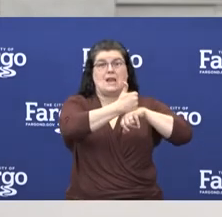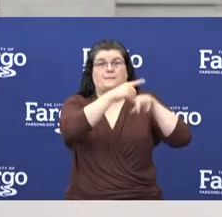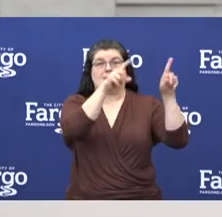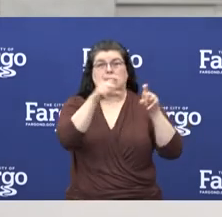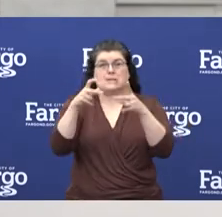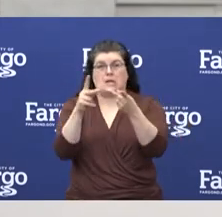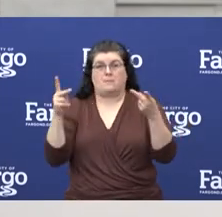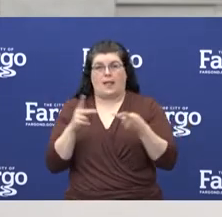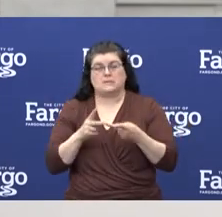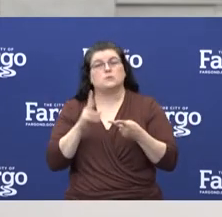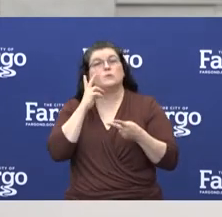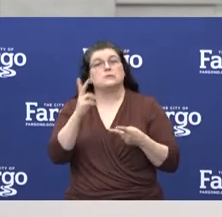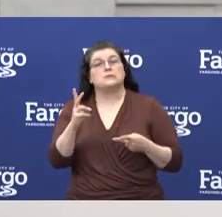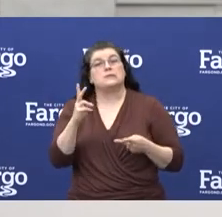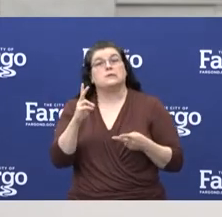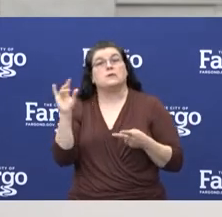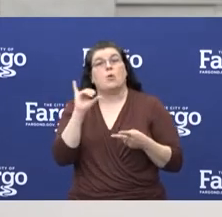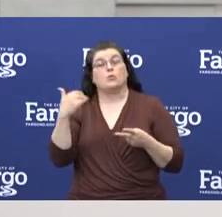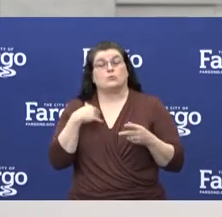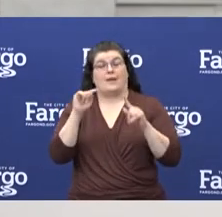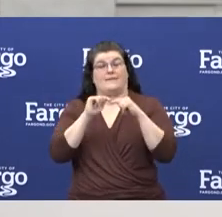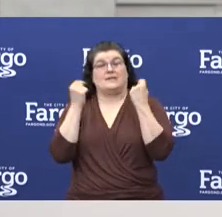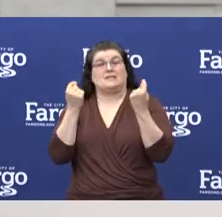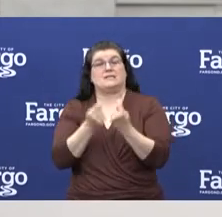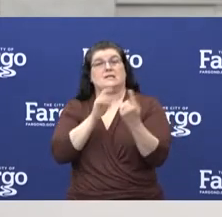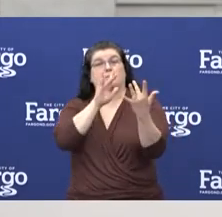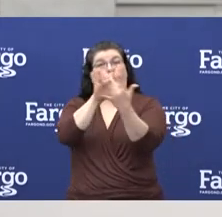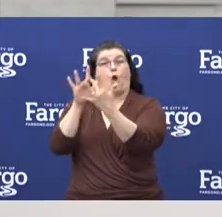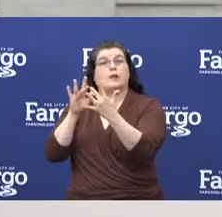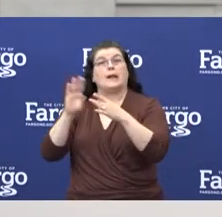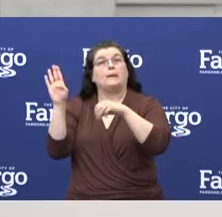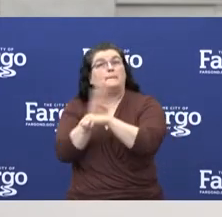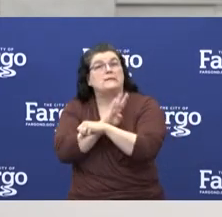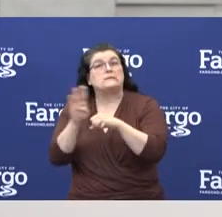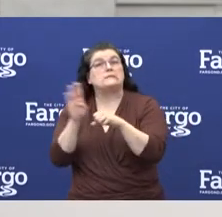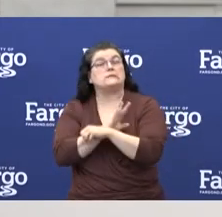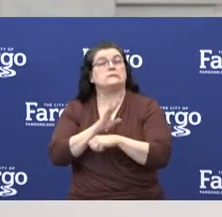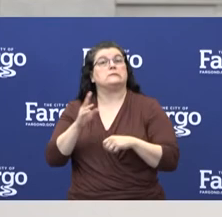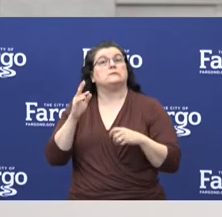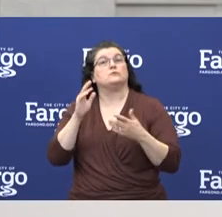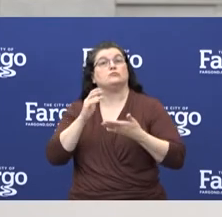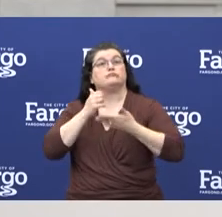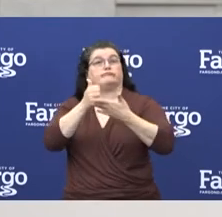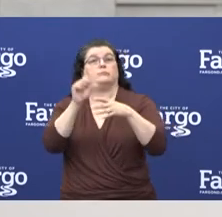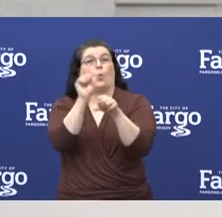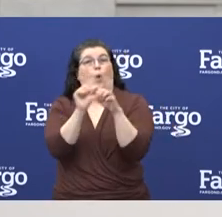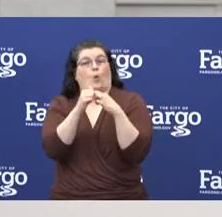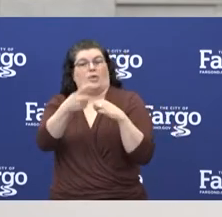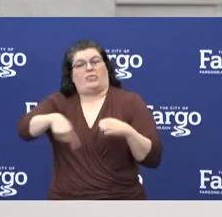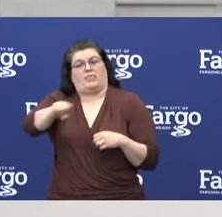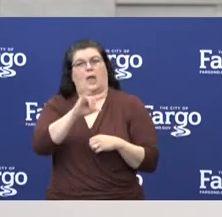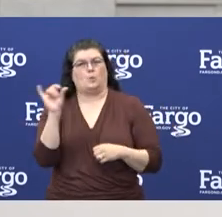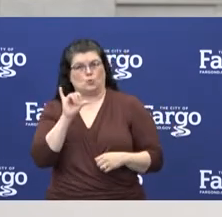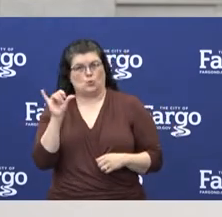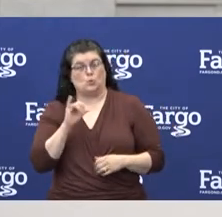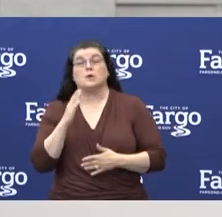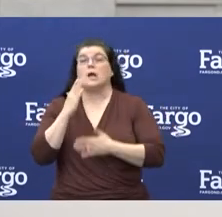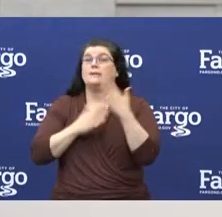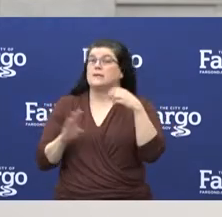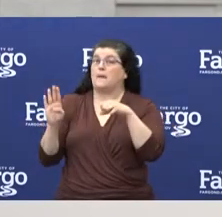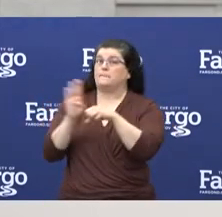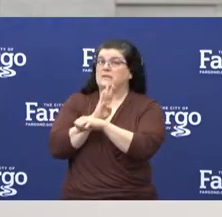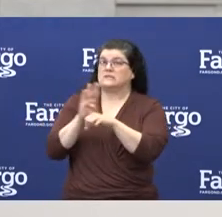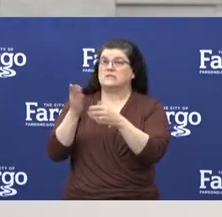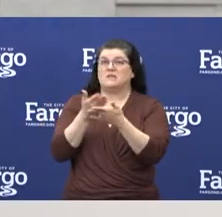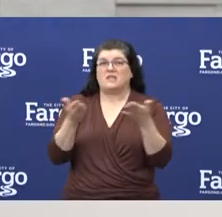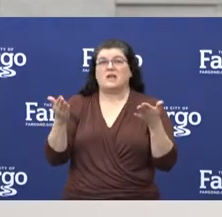test people. We also have a team reaching out to businesses to work with businesses as well. There are certain business factors that we feel